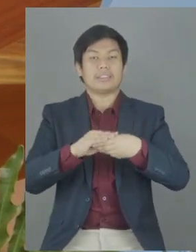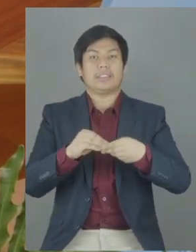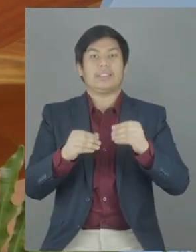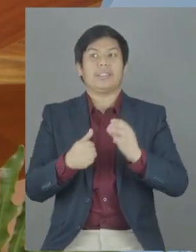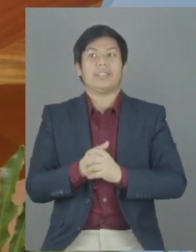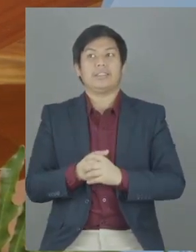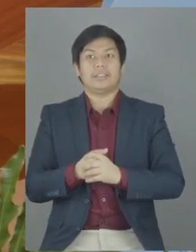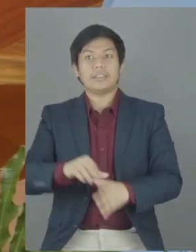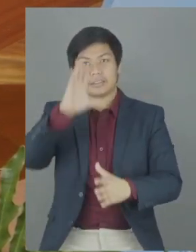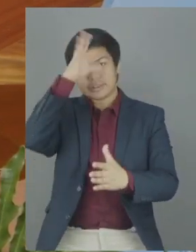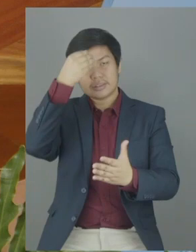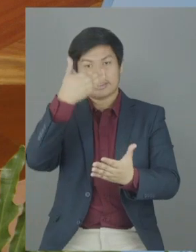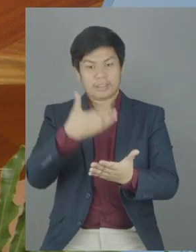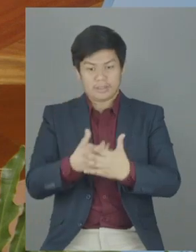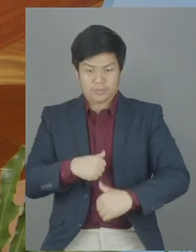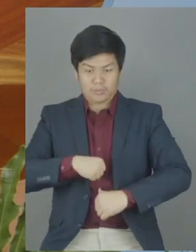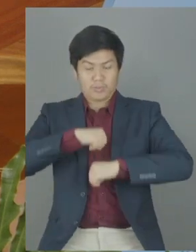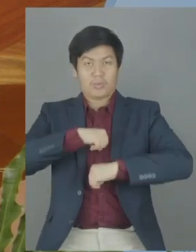a son